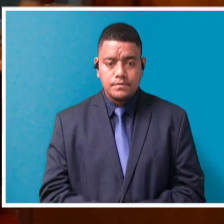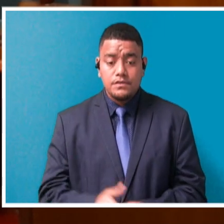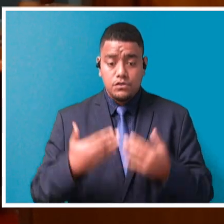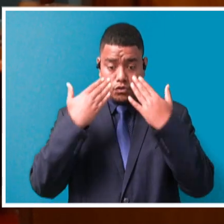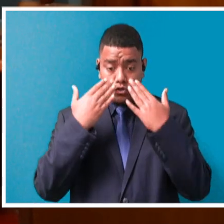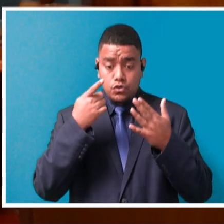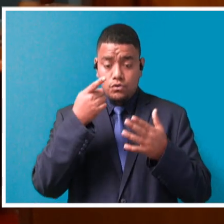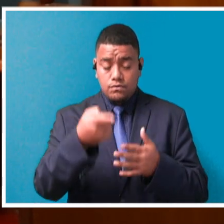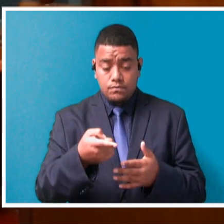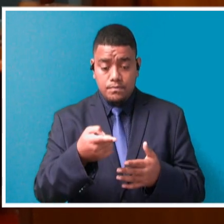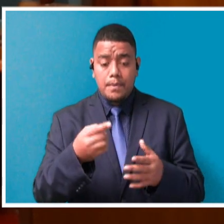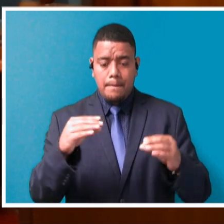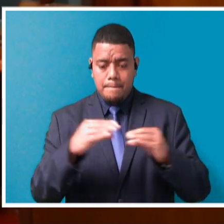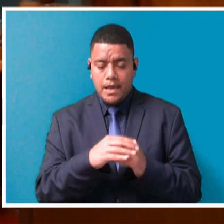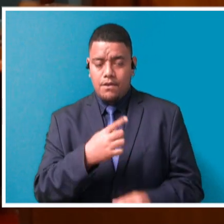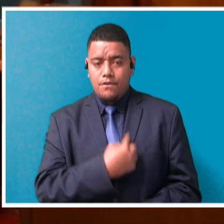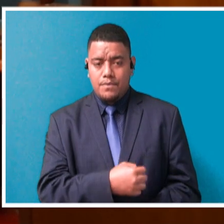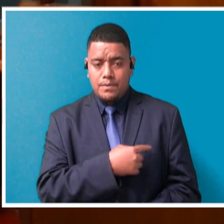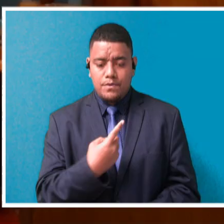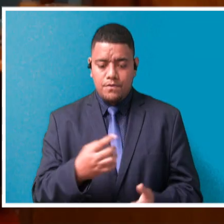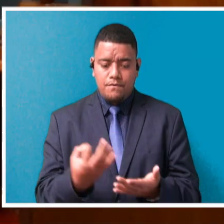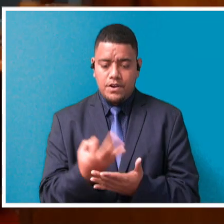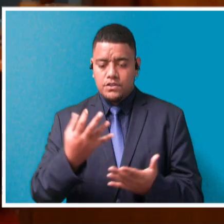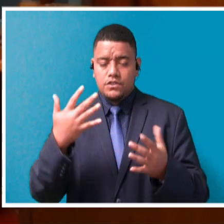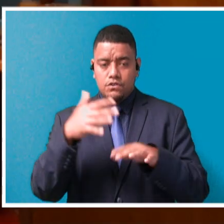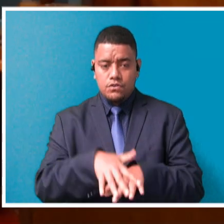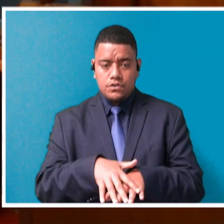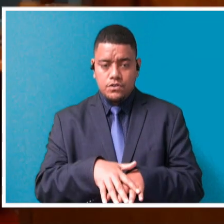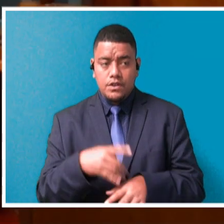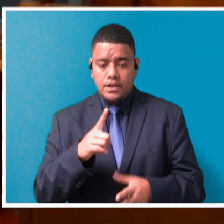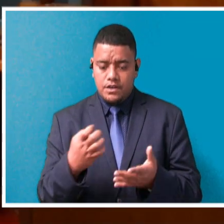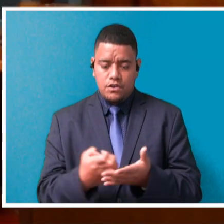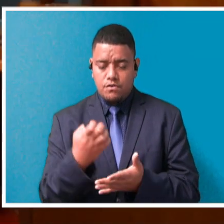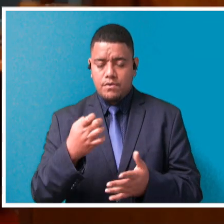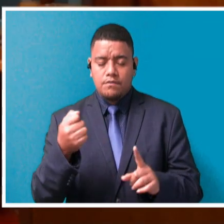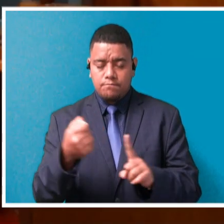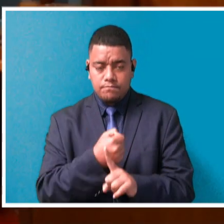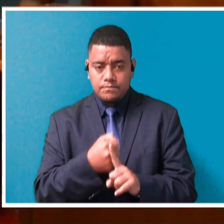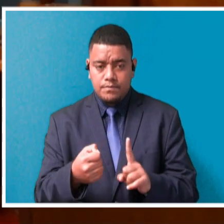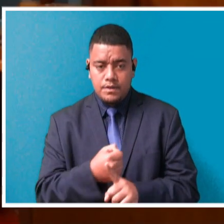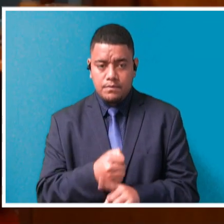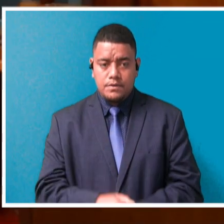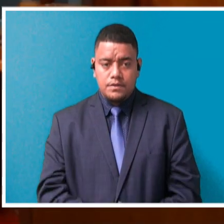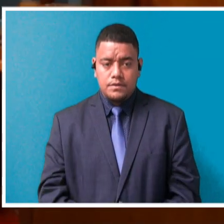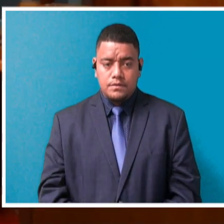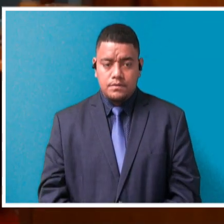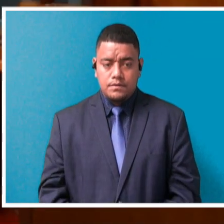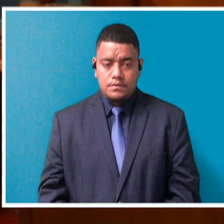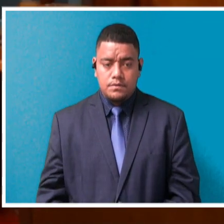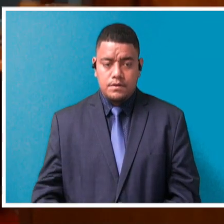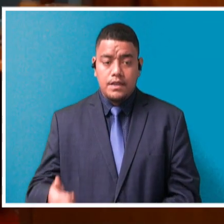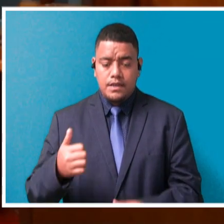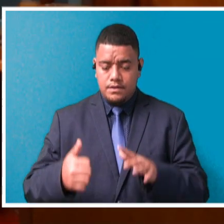The figures demonstrate the bank's commitment to financial inclusion and economic empowerment. By expanding access